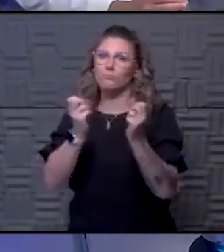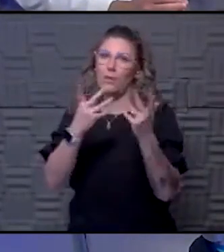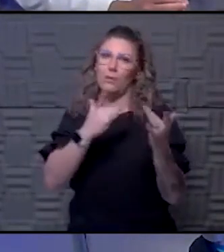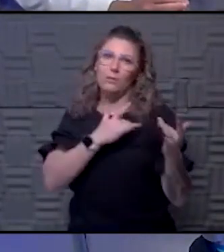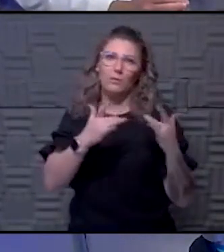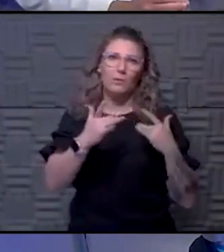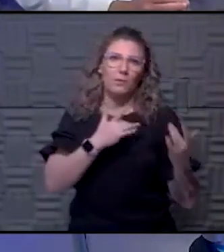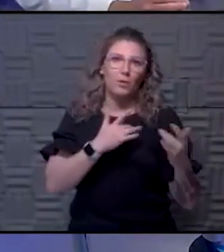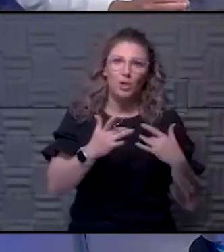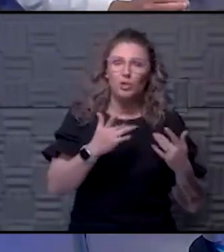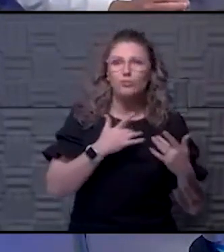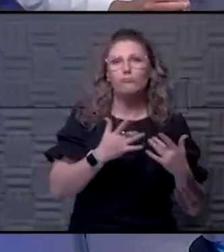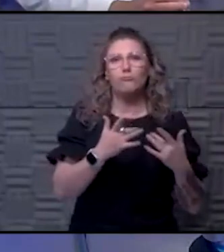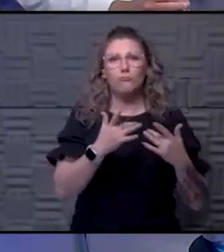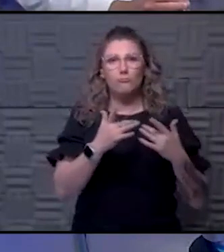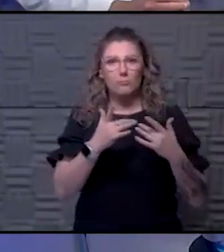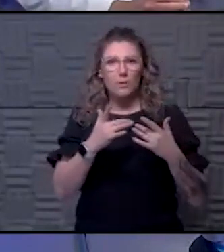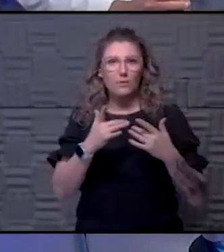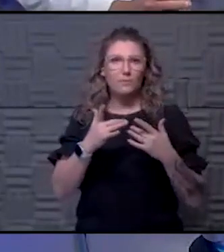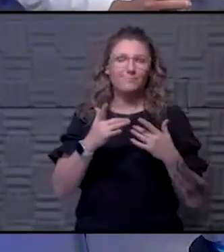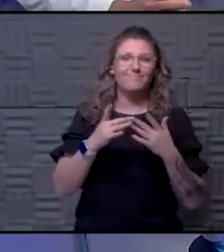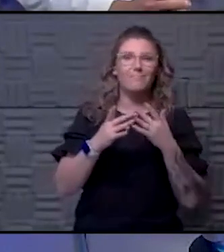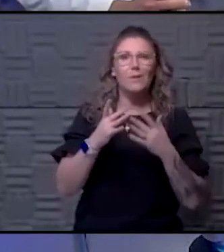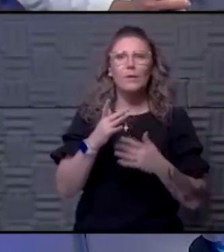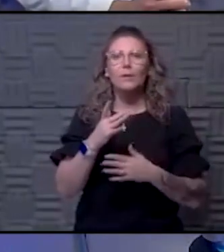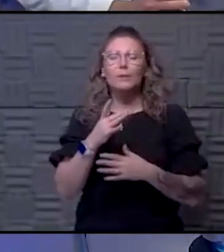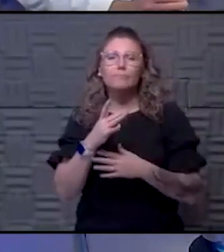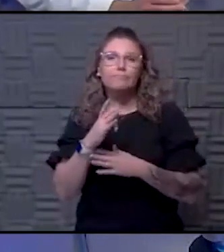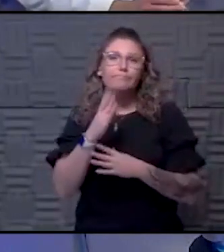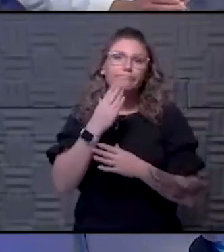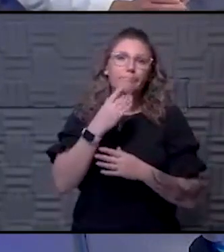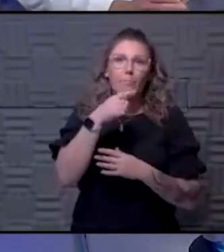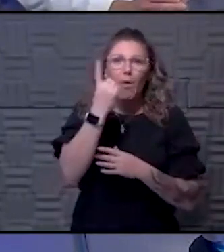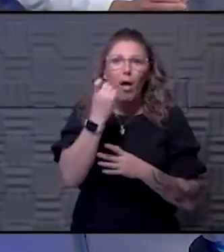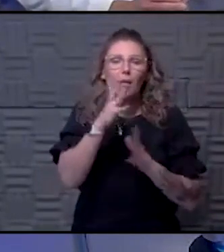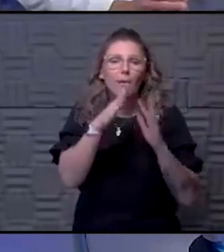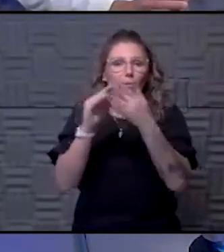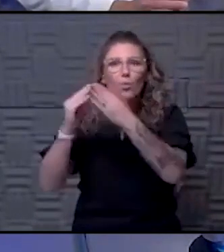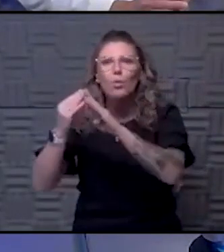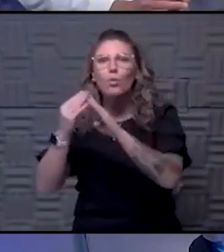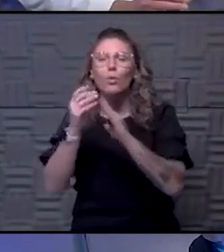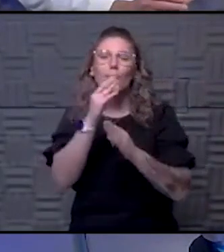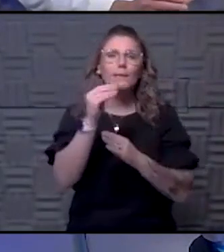historical and institutionalized racism, and now the rise and the videos around